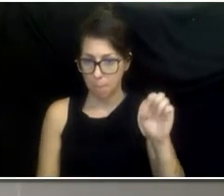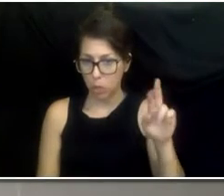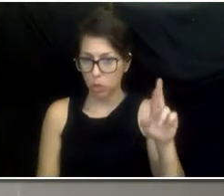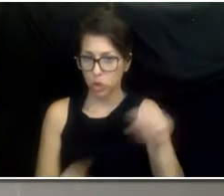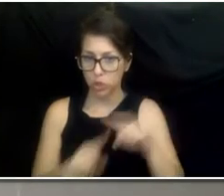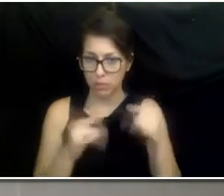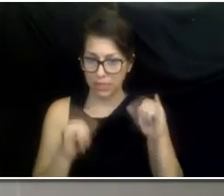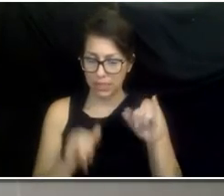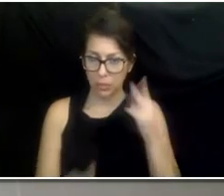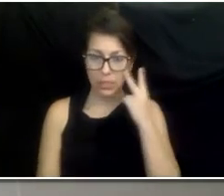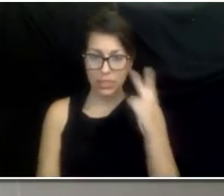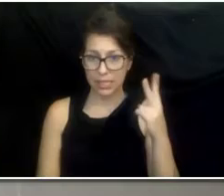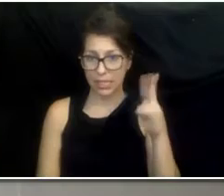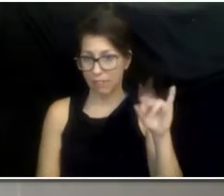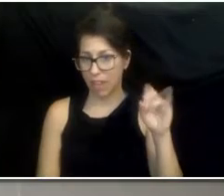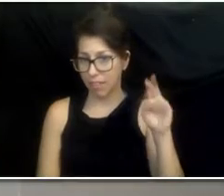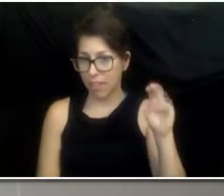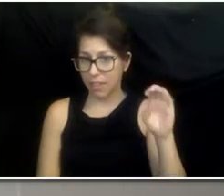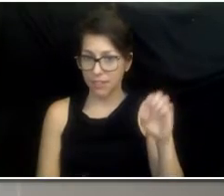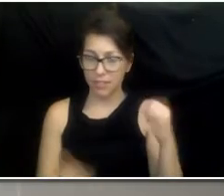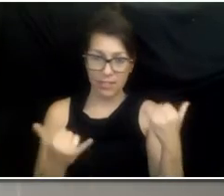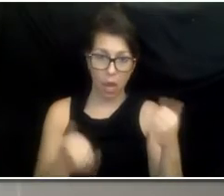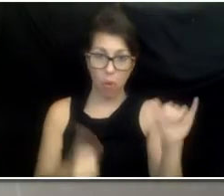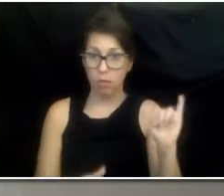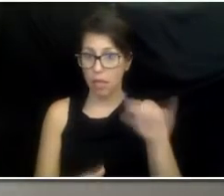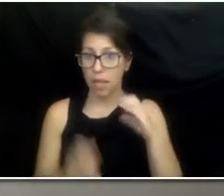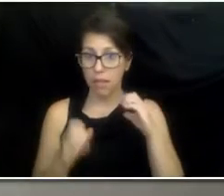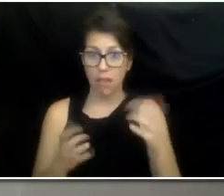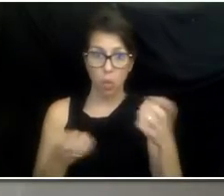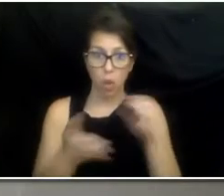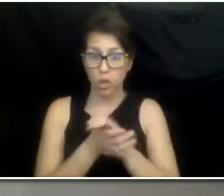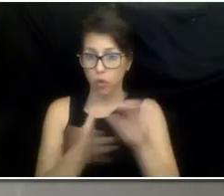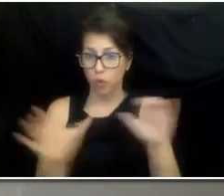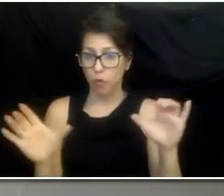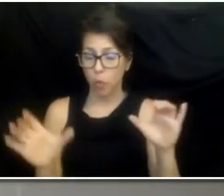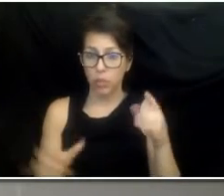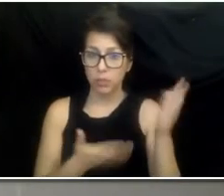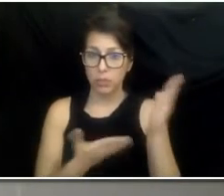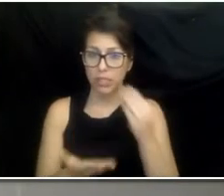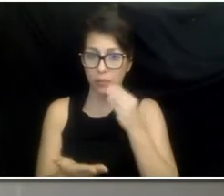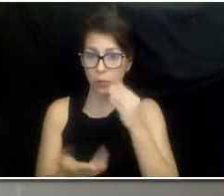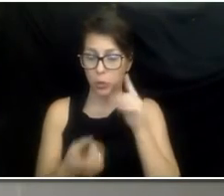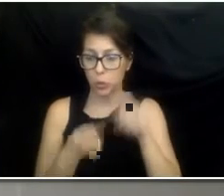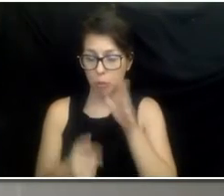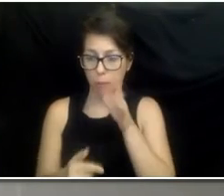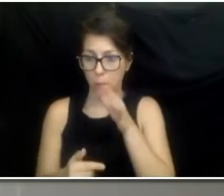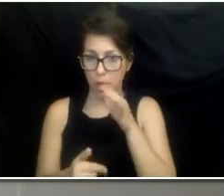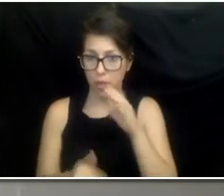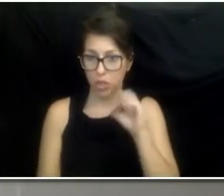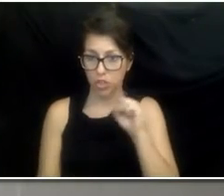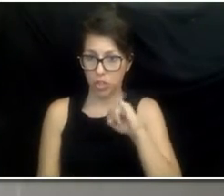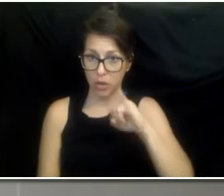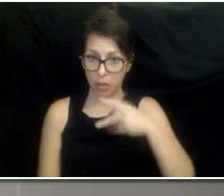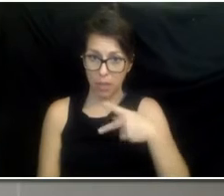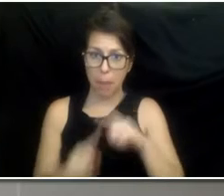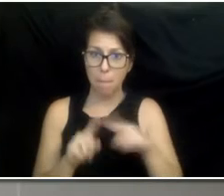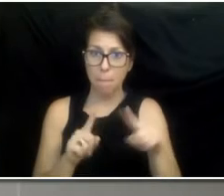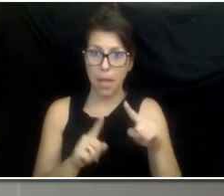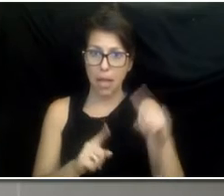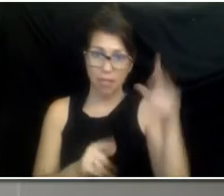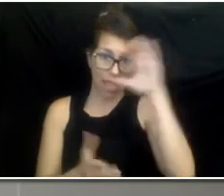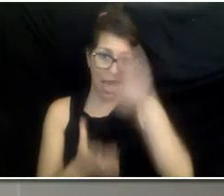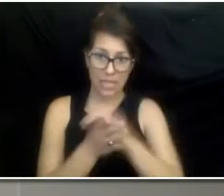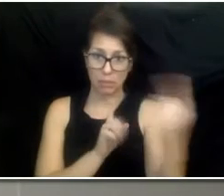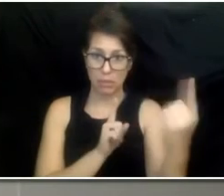client already had an order of protection she called the police as she did the last time she was assaulted many abusers are stopped neither by the